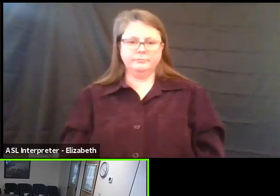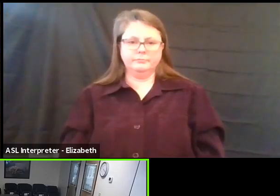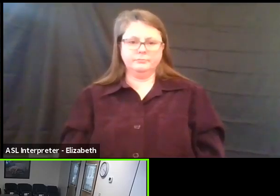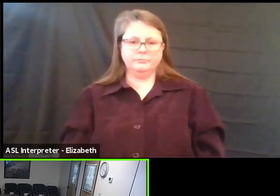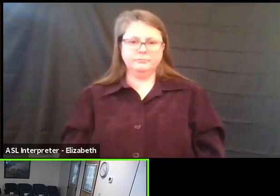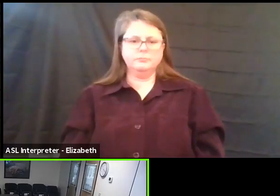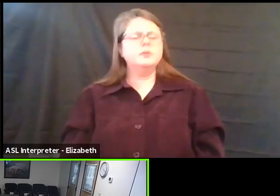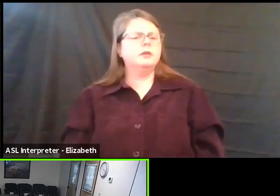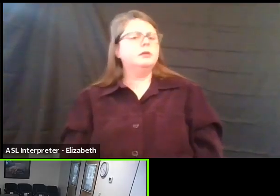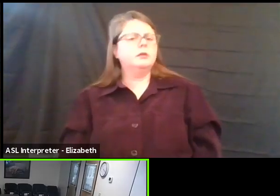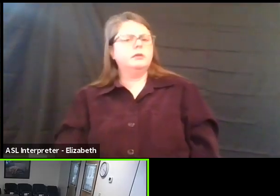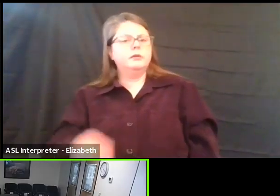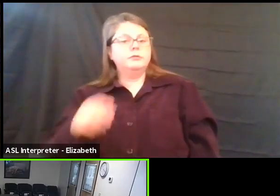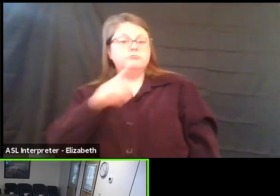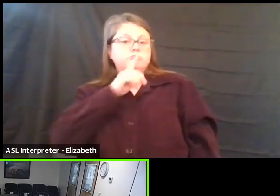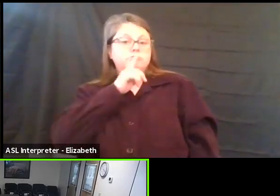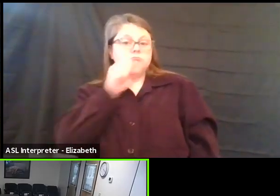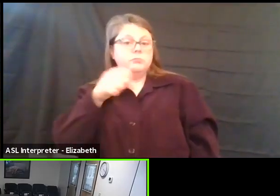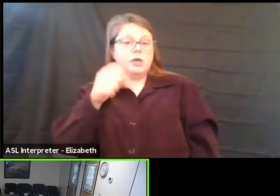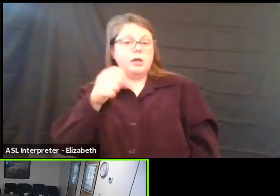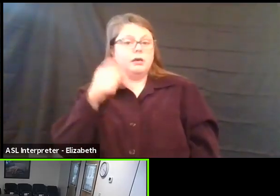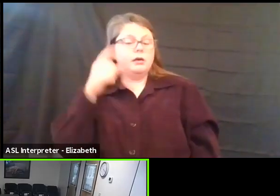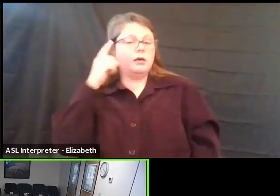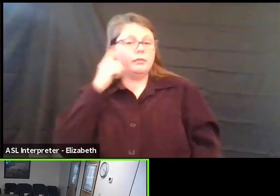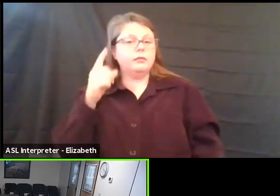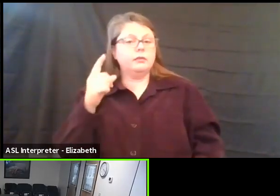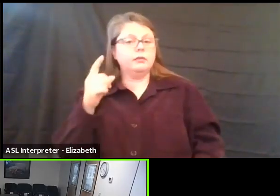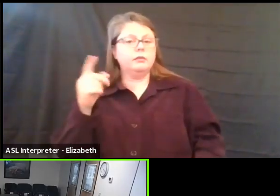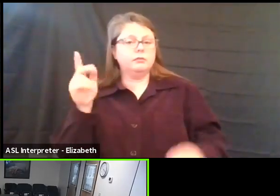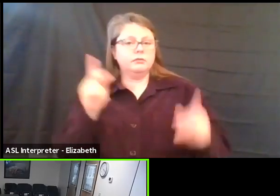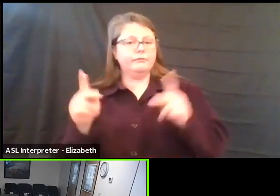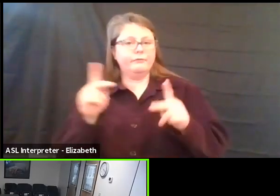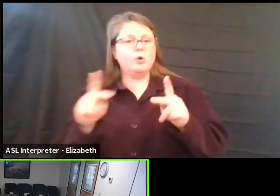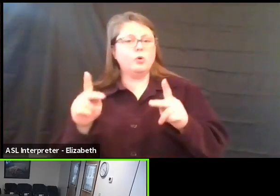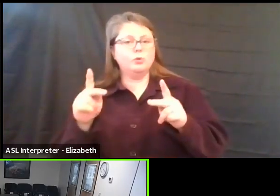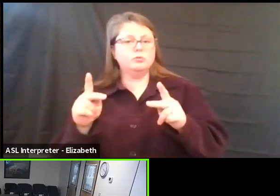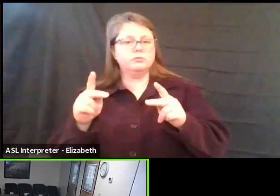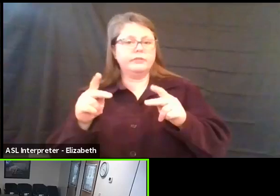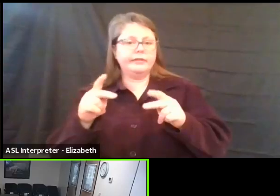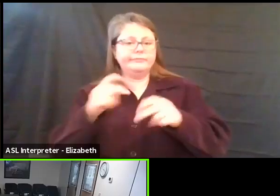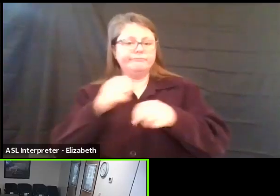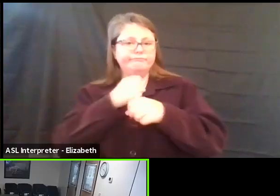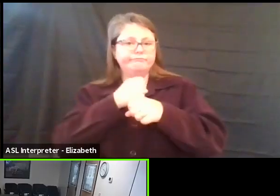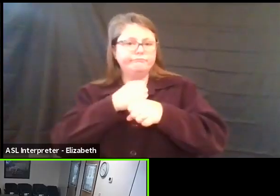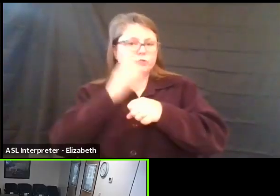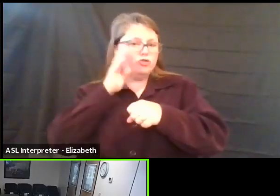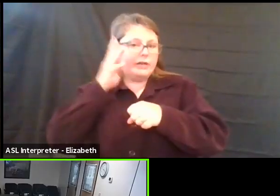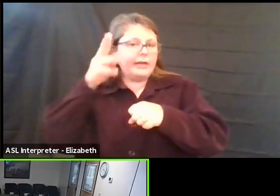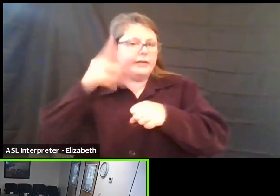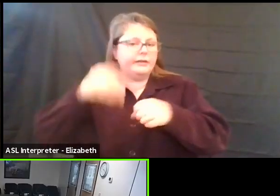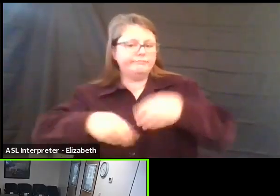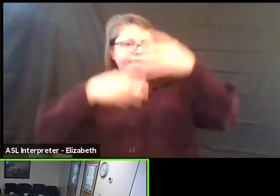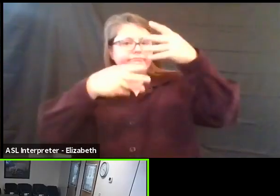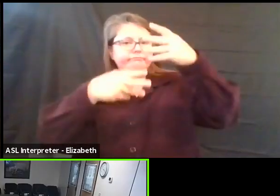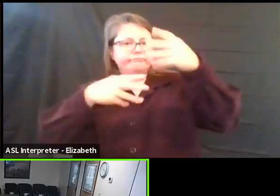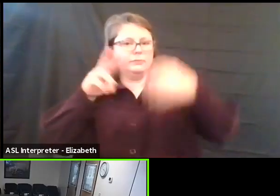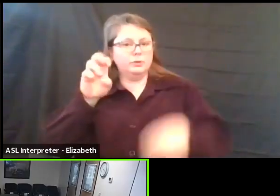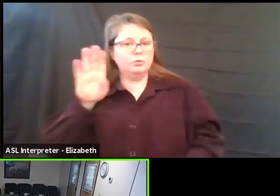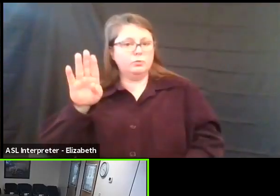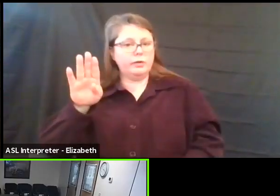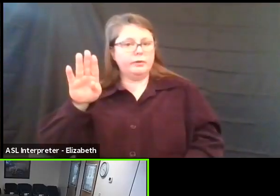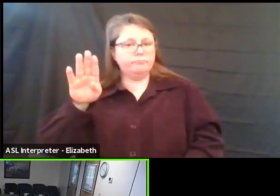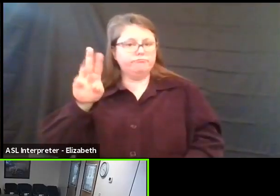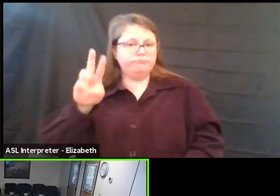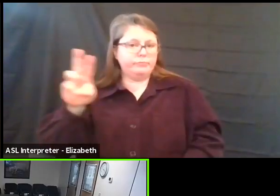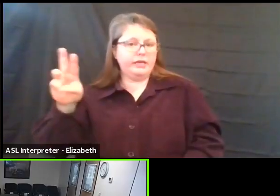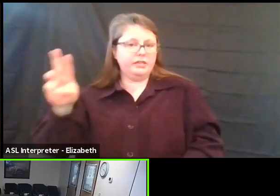Yeah, I think the folks that put that together did a really good job making it not overly complicated, making it fairly simple, and